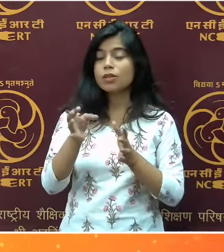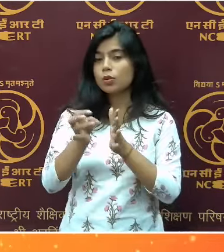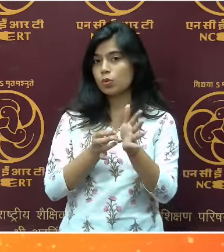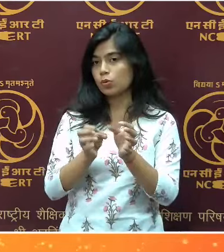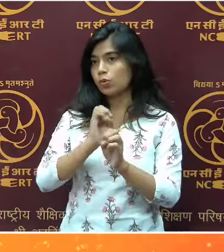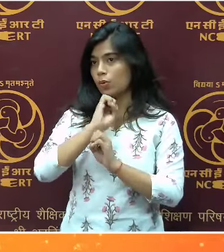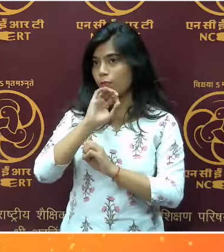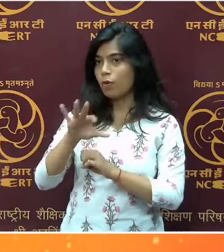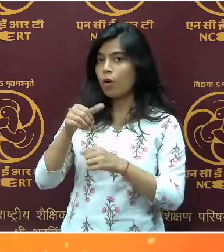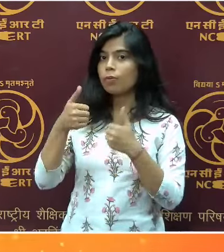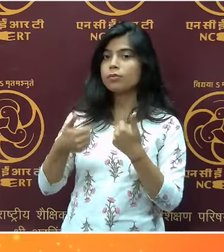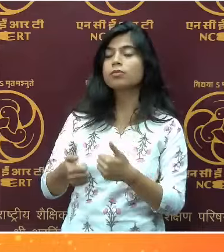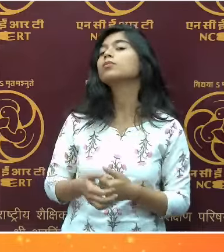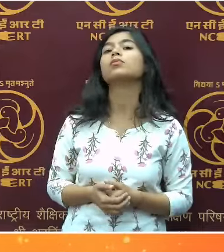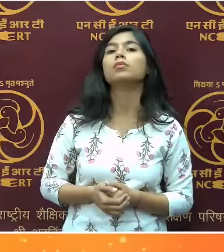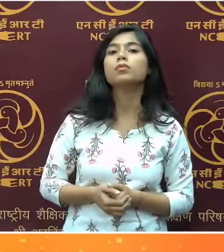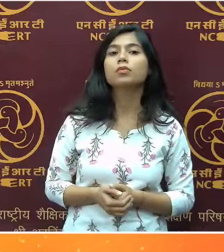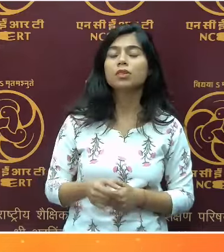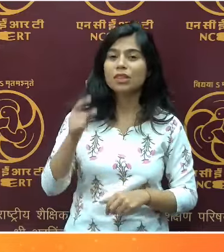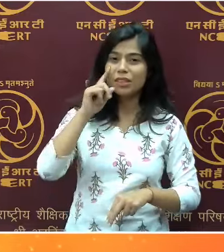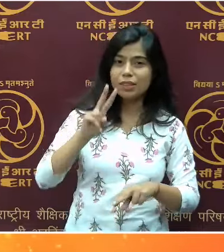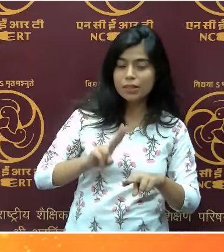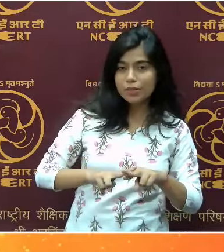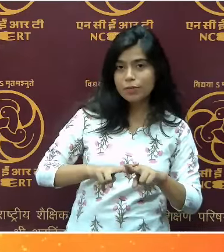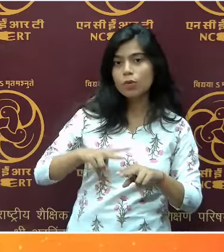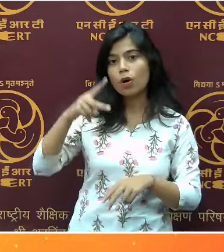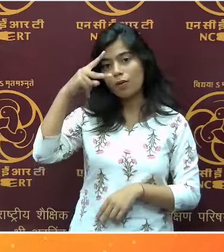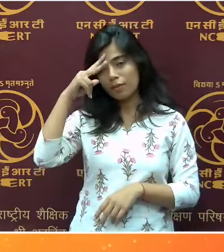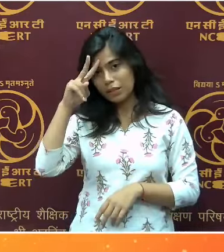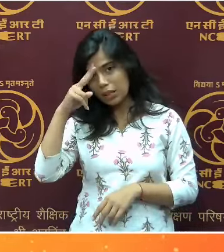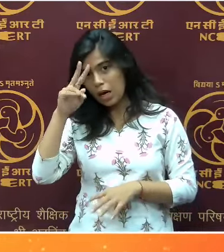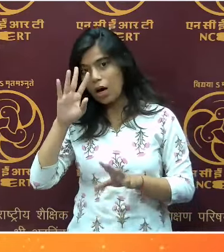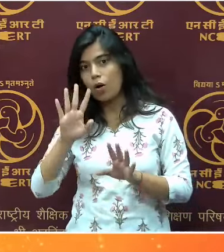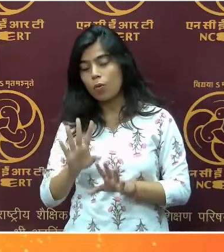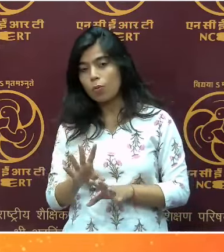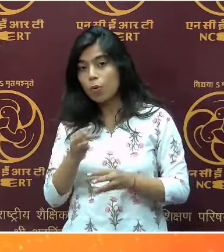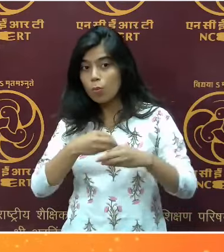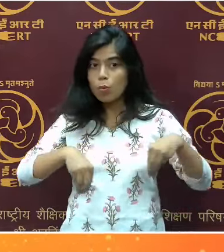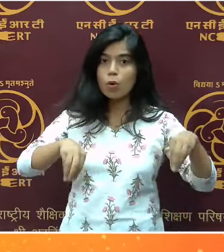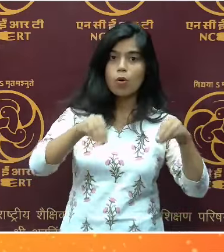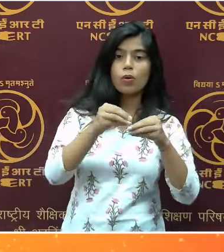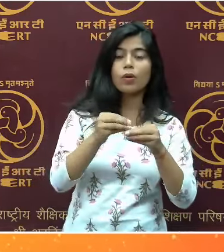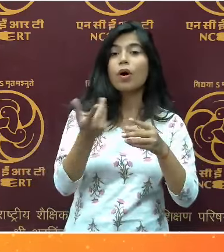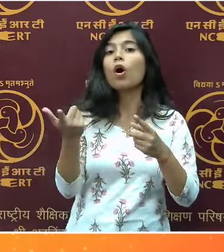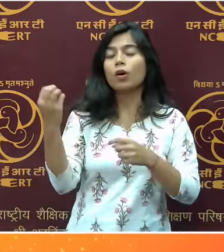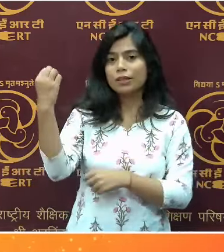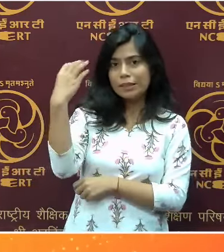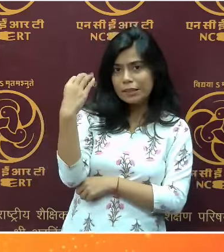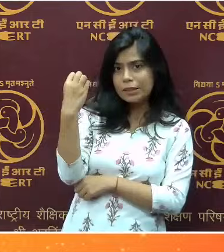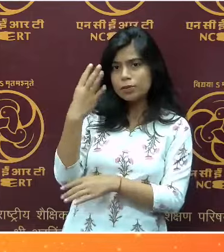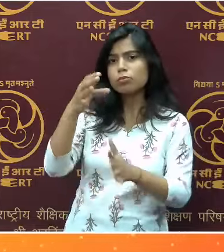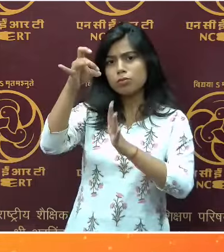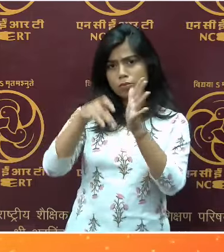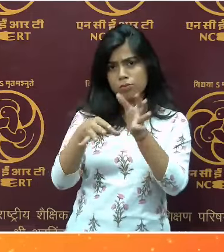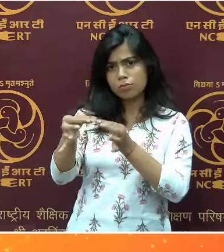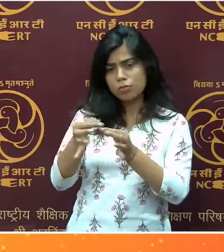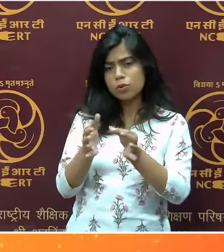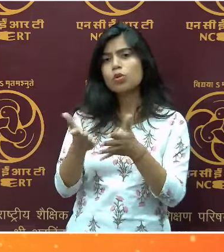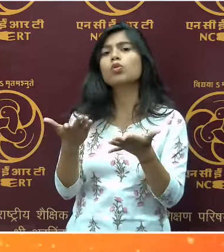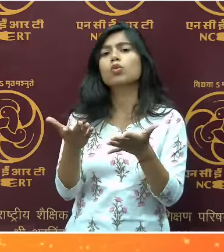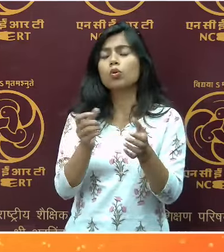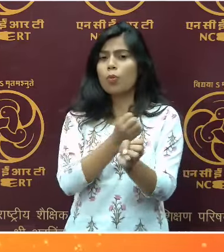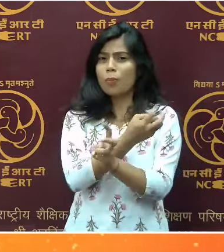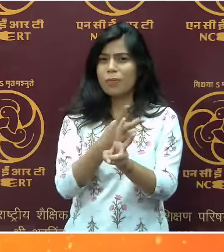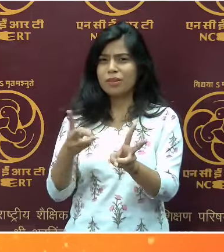information to all these students out there in case they have any query or they want to know more about electricity. Dear viewers, you can reach out to us through our